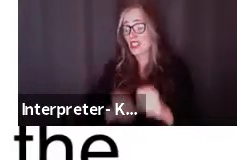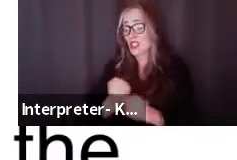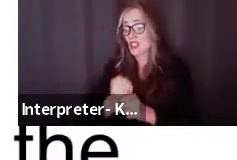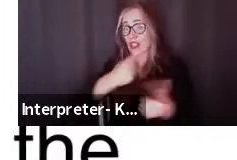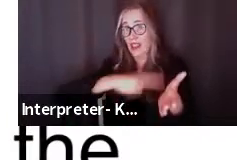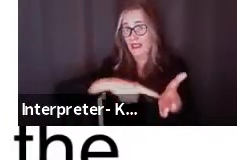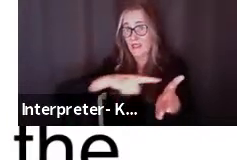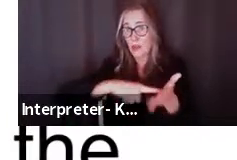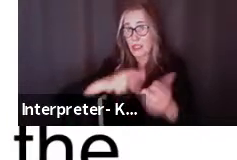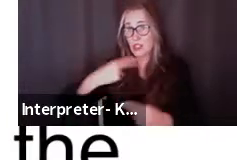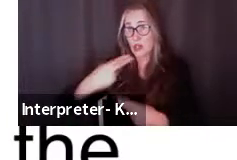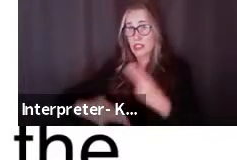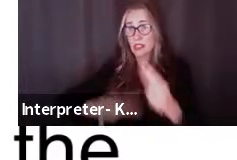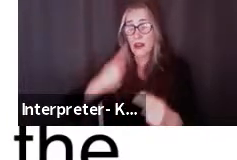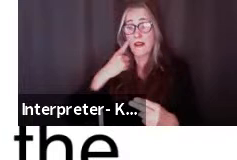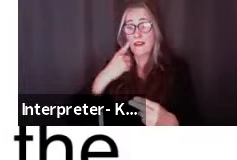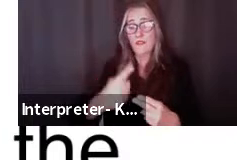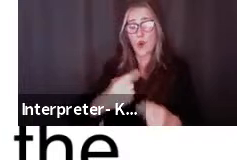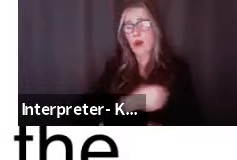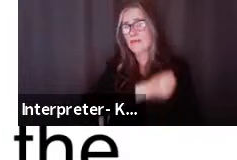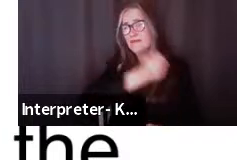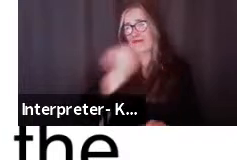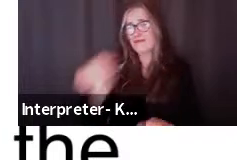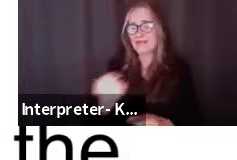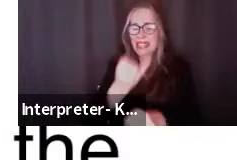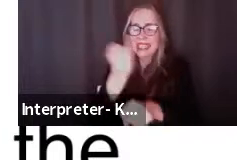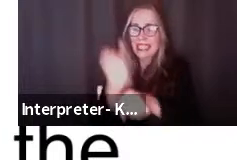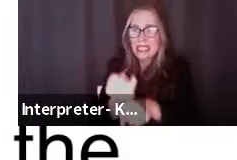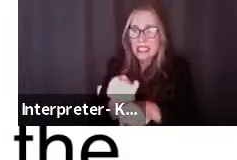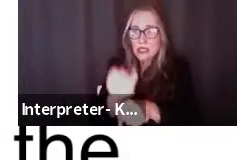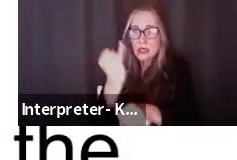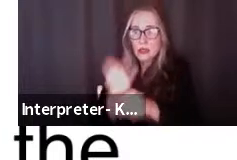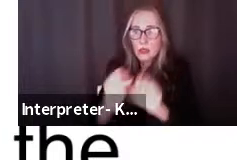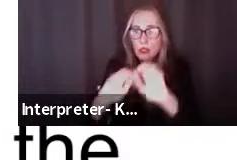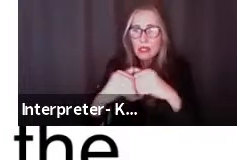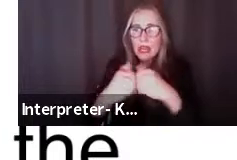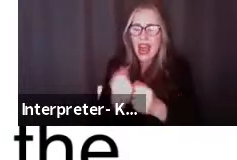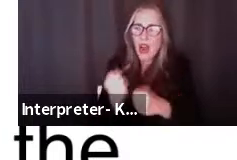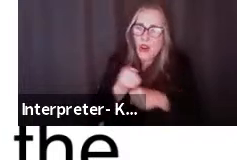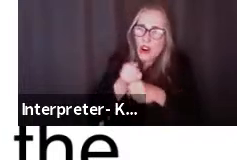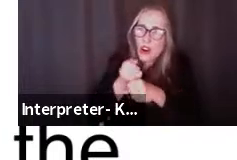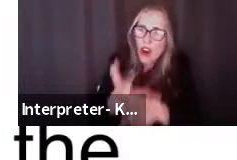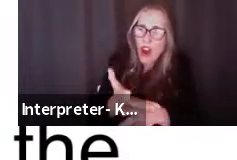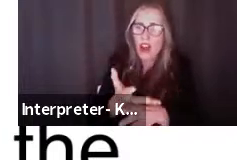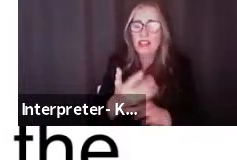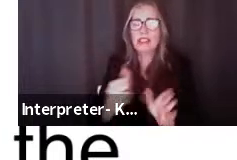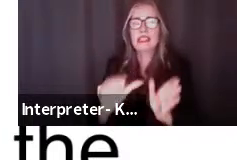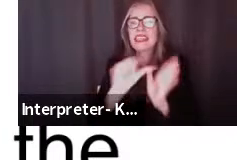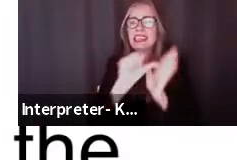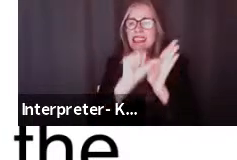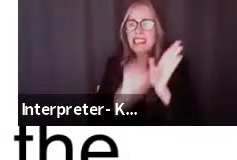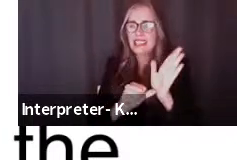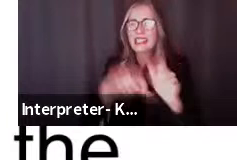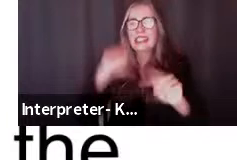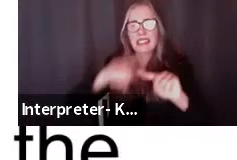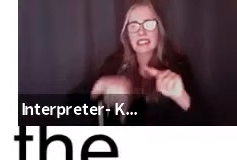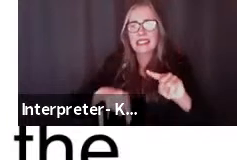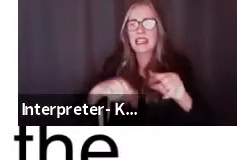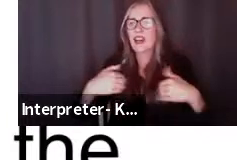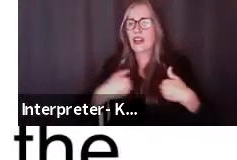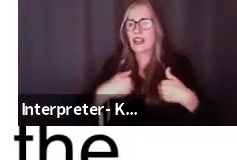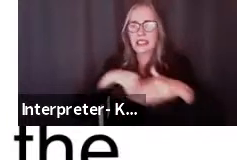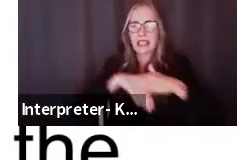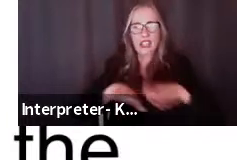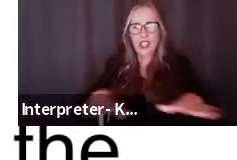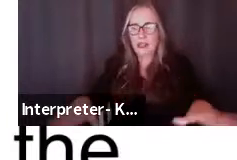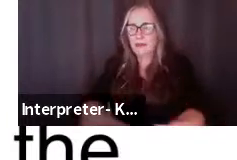of institutionalization and eugenic sterilization in california with a particular focus on mexican origin